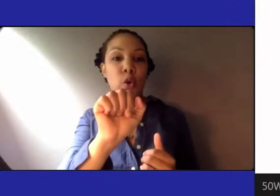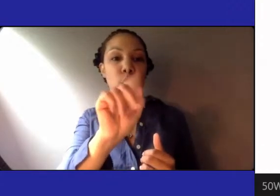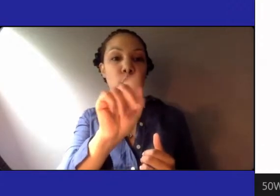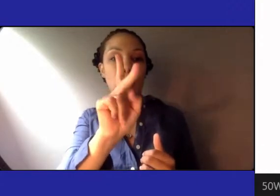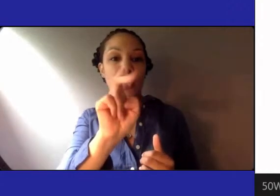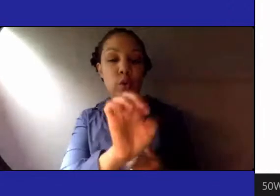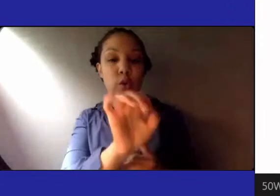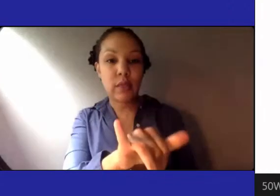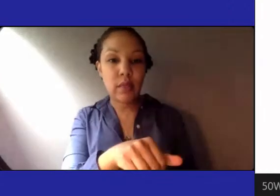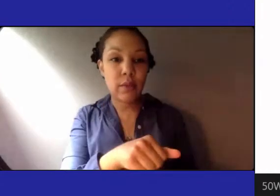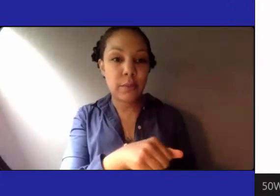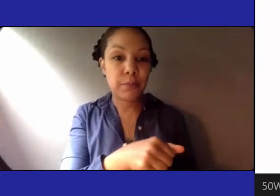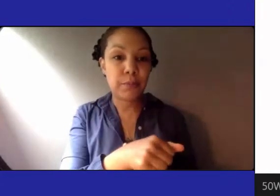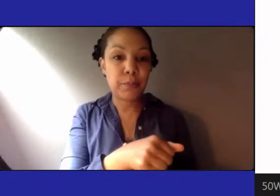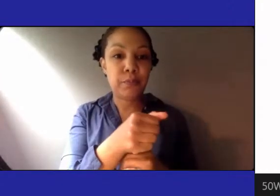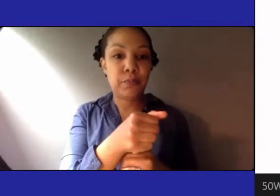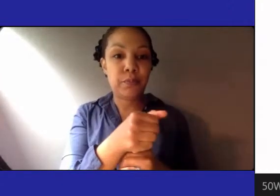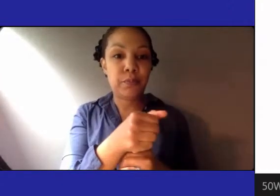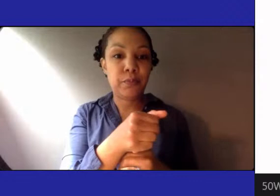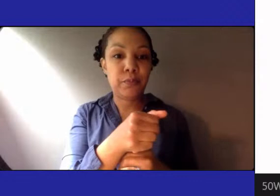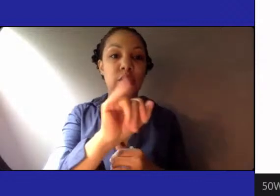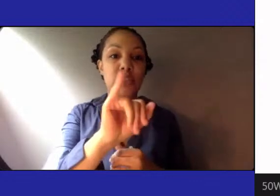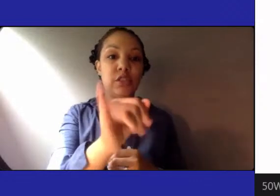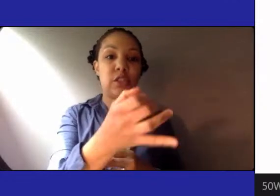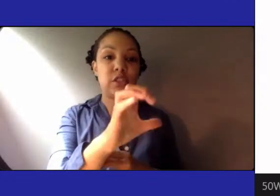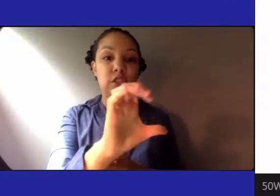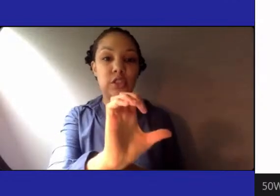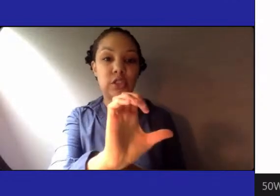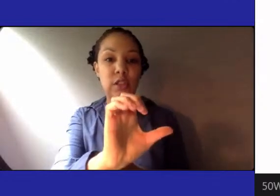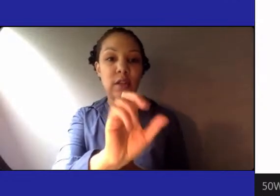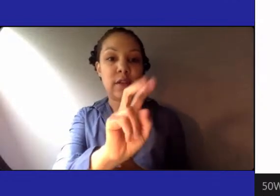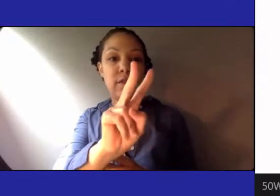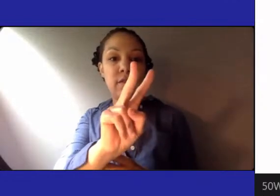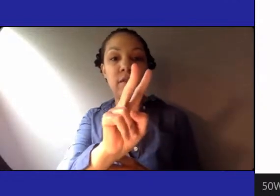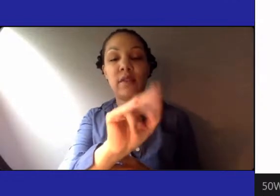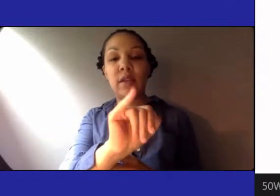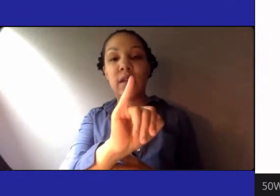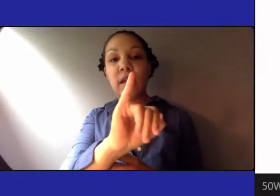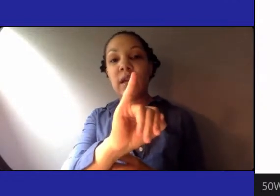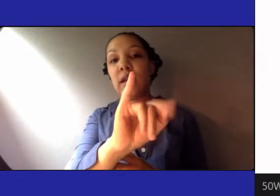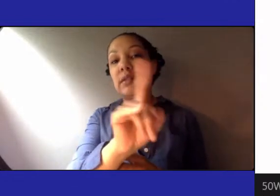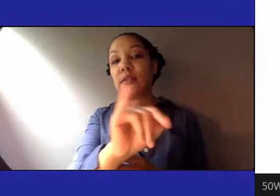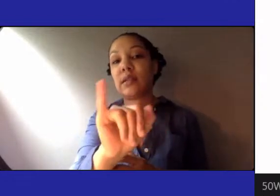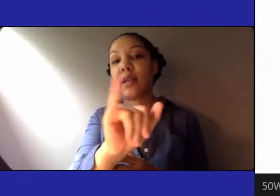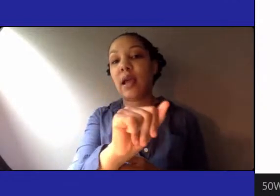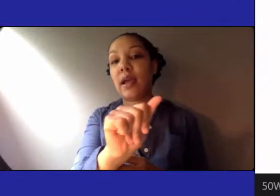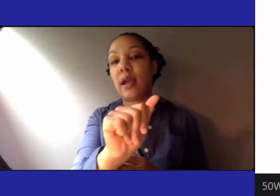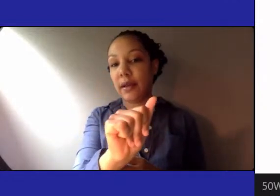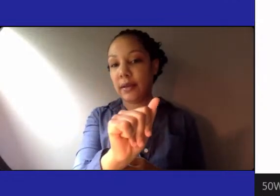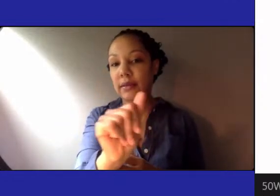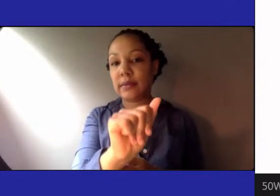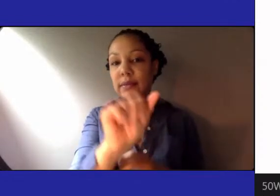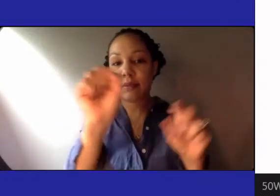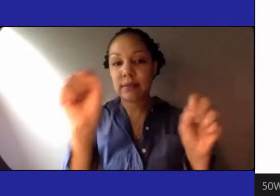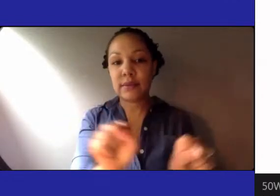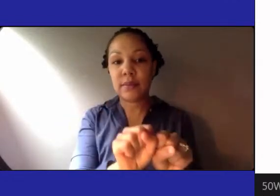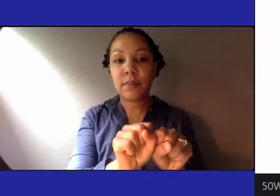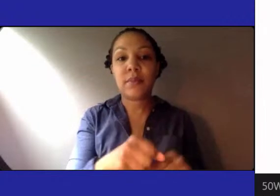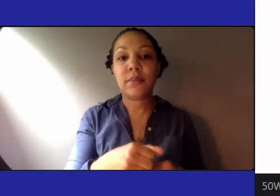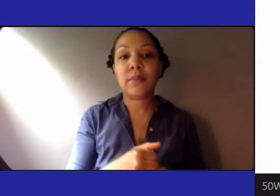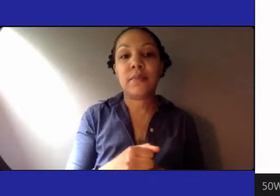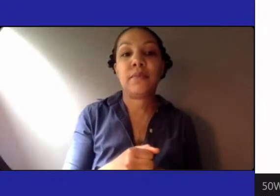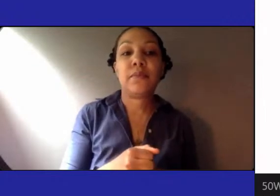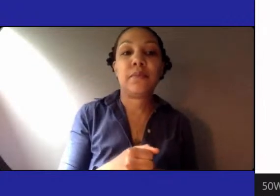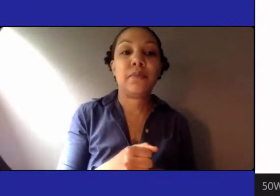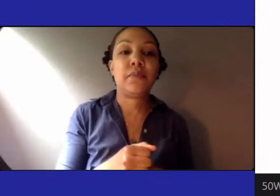there are three initiatives we'd like to discuss. So the first is telestroke. The second is Viz.ai, and